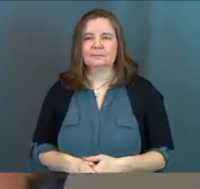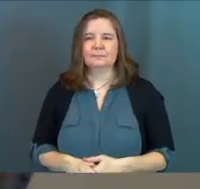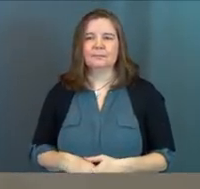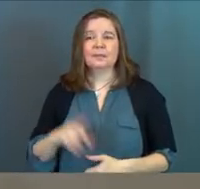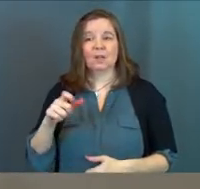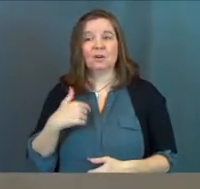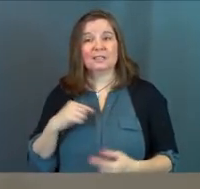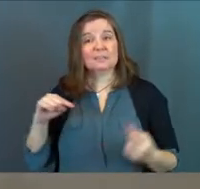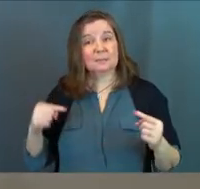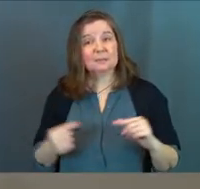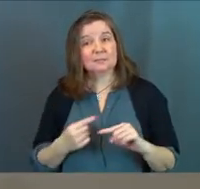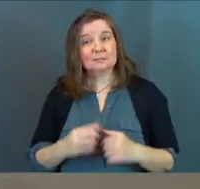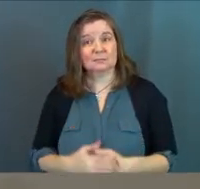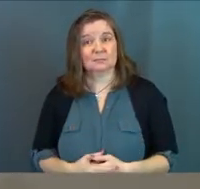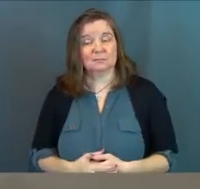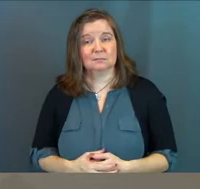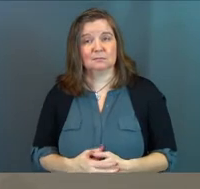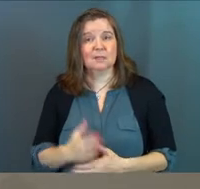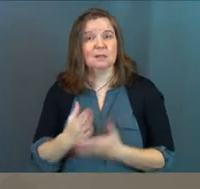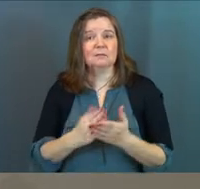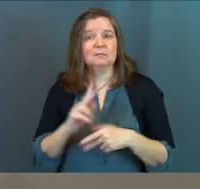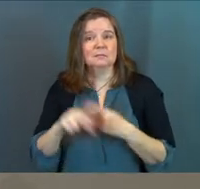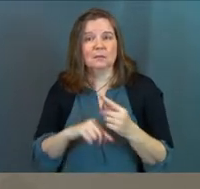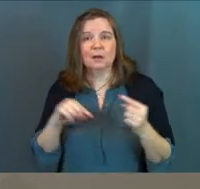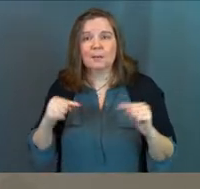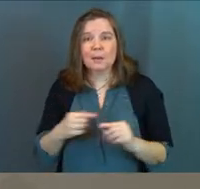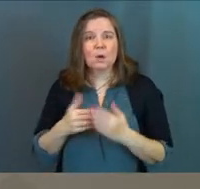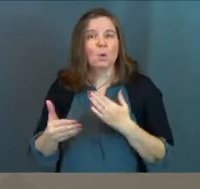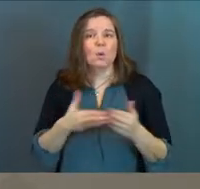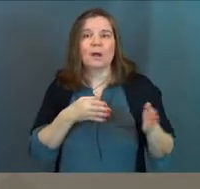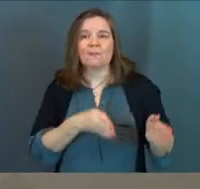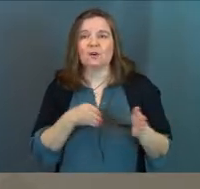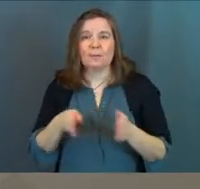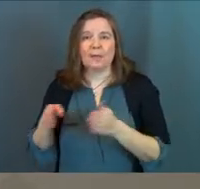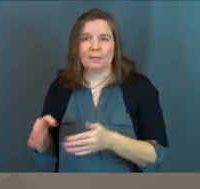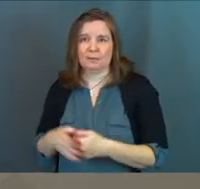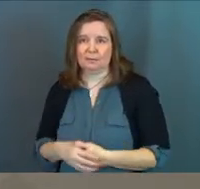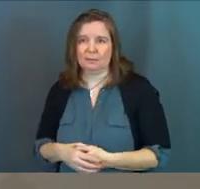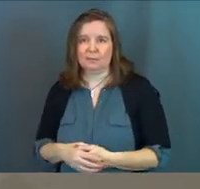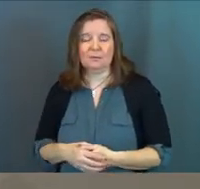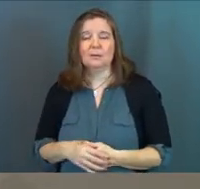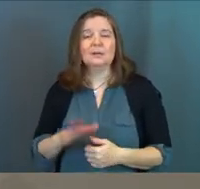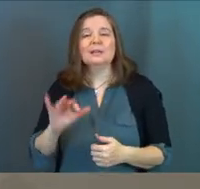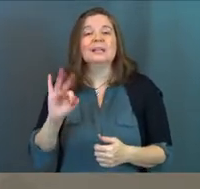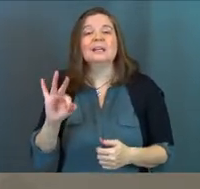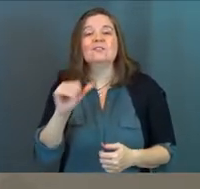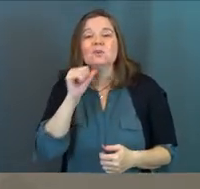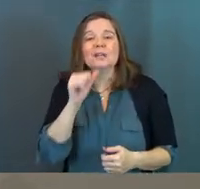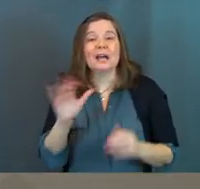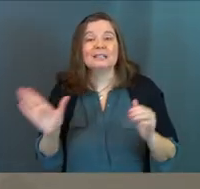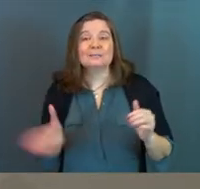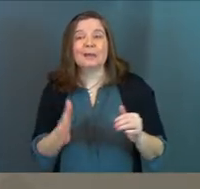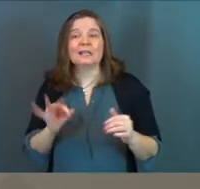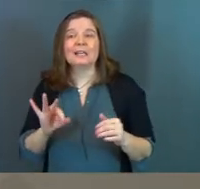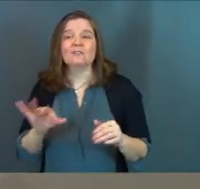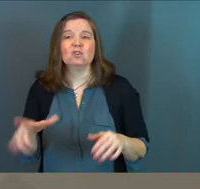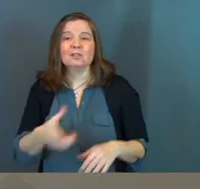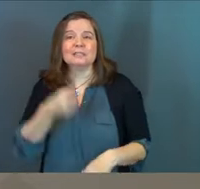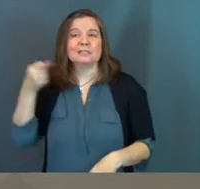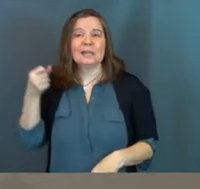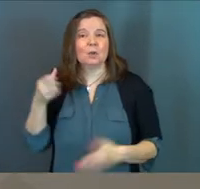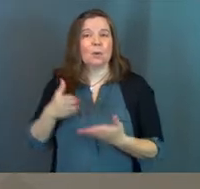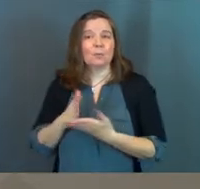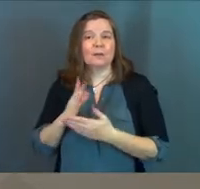there needs to be sting. There needs to be pain in whatever method. Even if we're not spanking, if you're taking